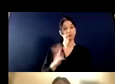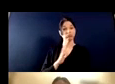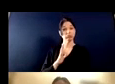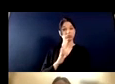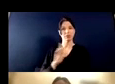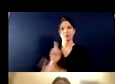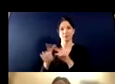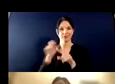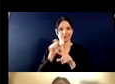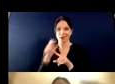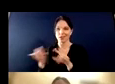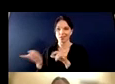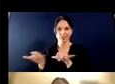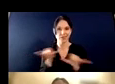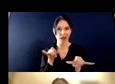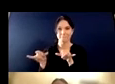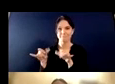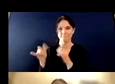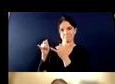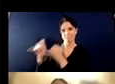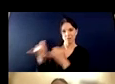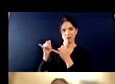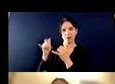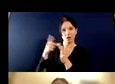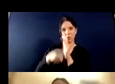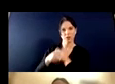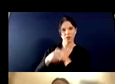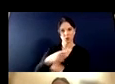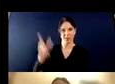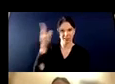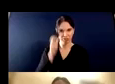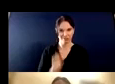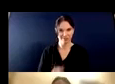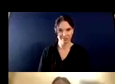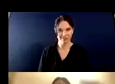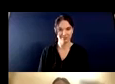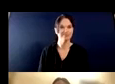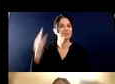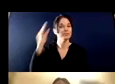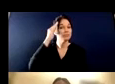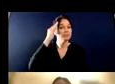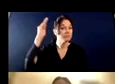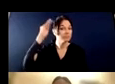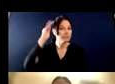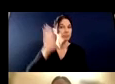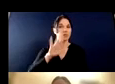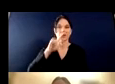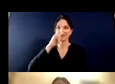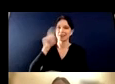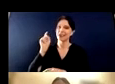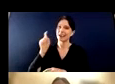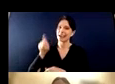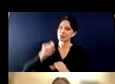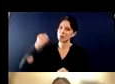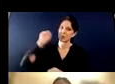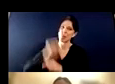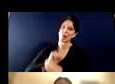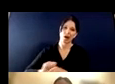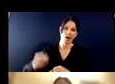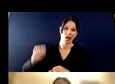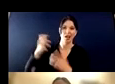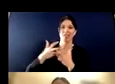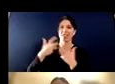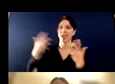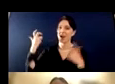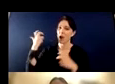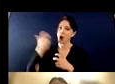hear. Also very important to keep in mind is that your child has to work a lot harder to